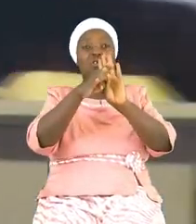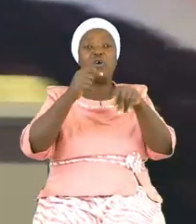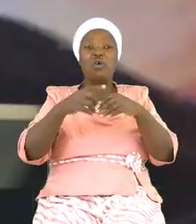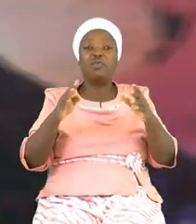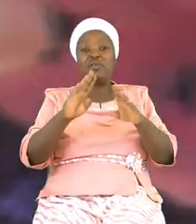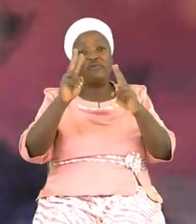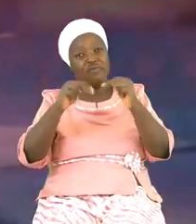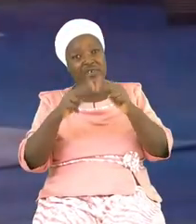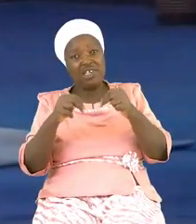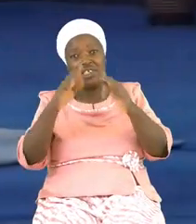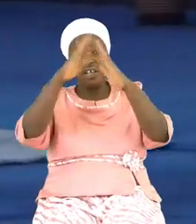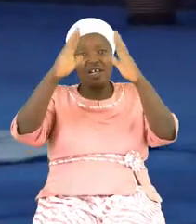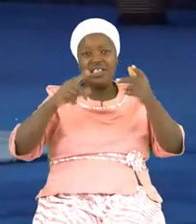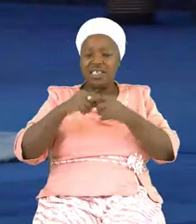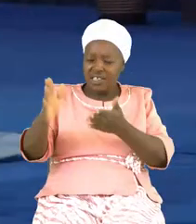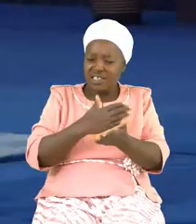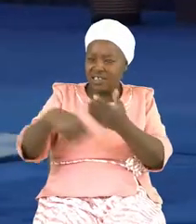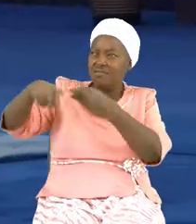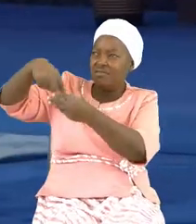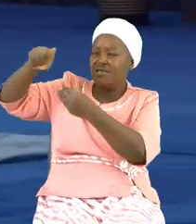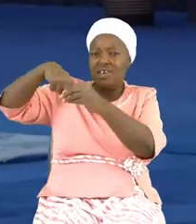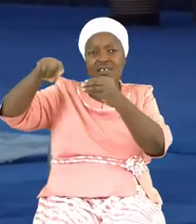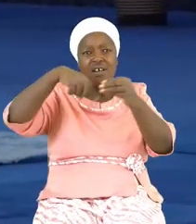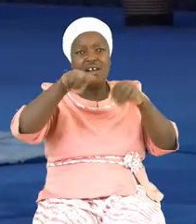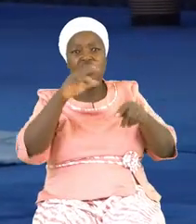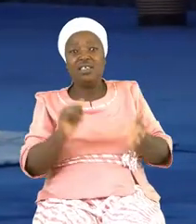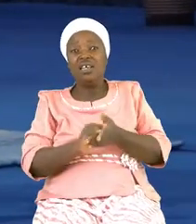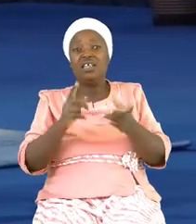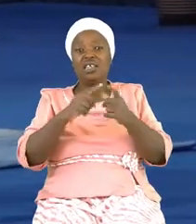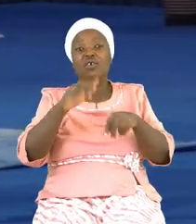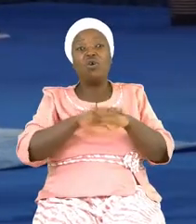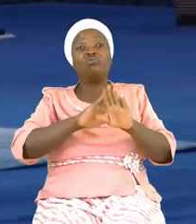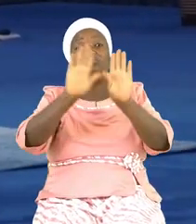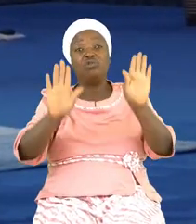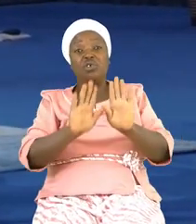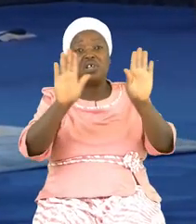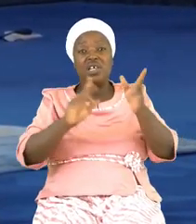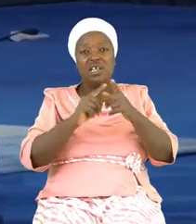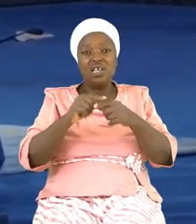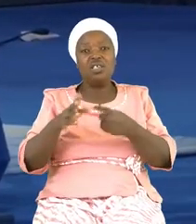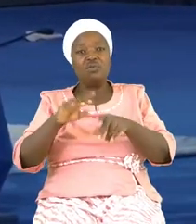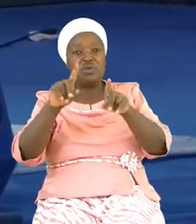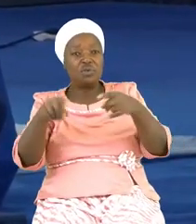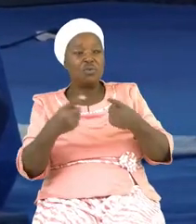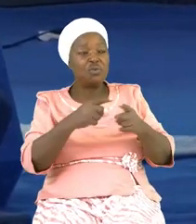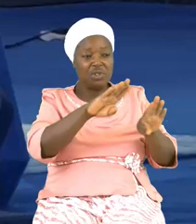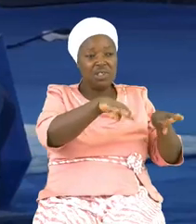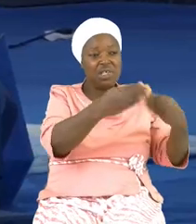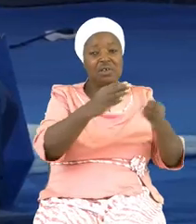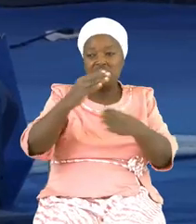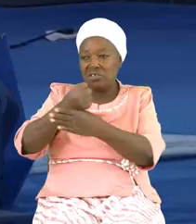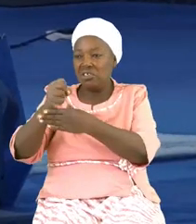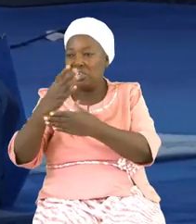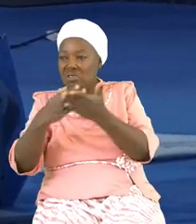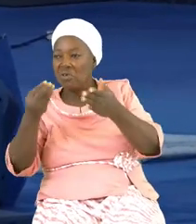about the dead, and they think that is all. And then on Sunday, they will send plates of food, rice and